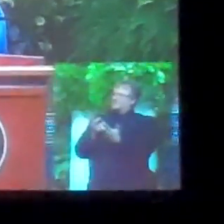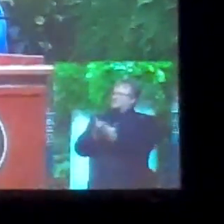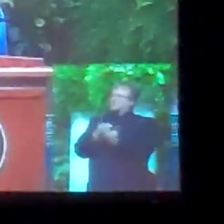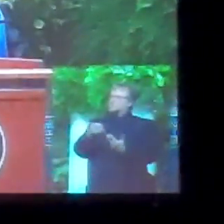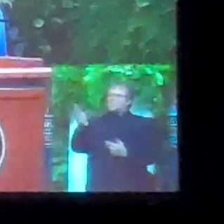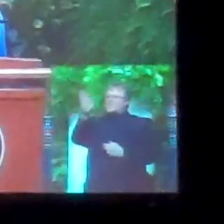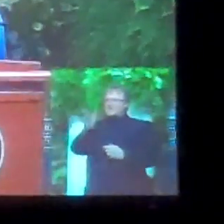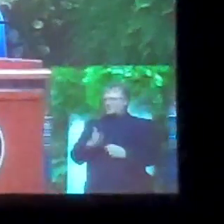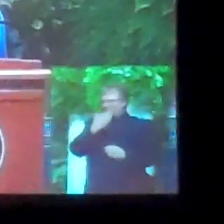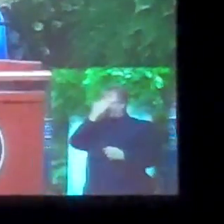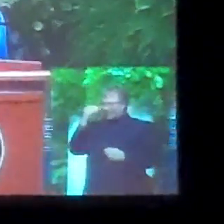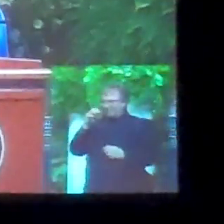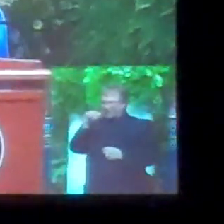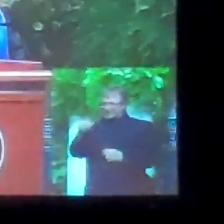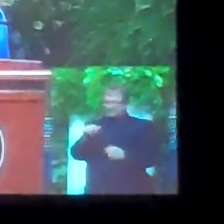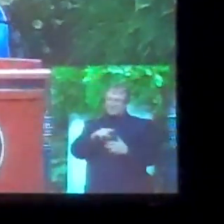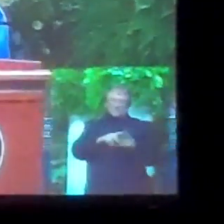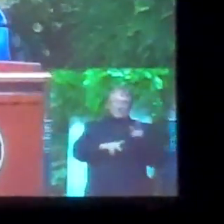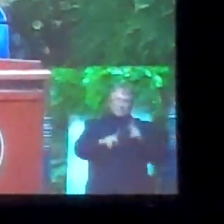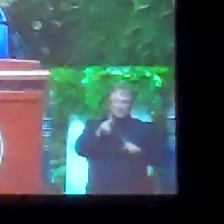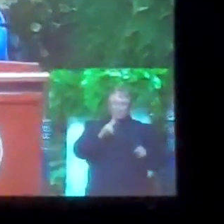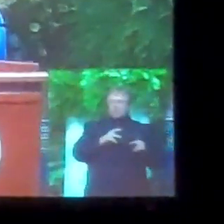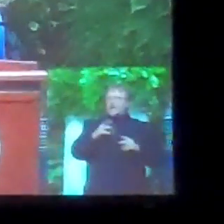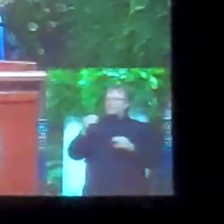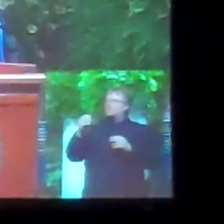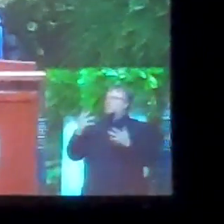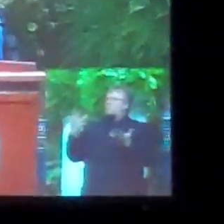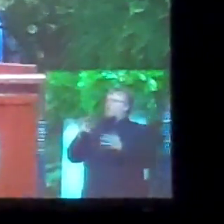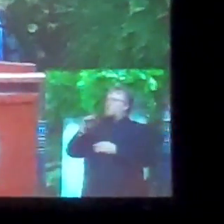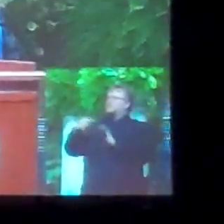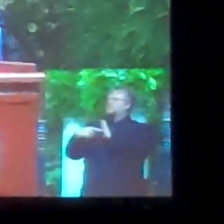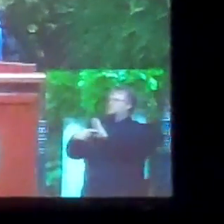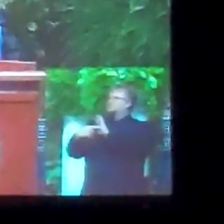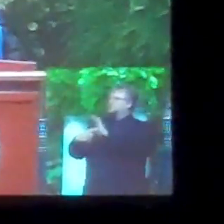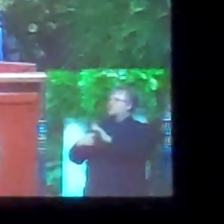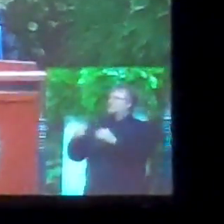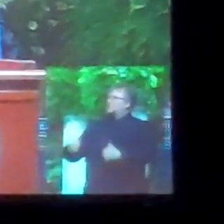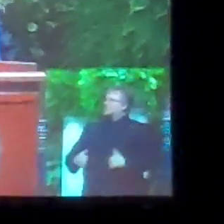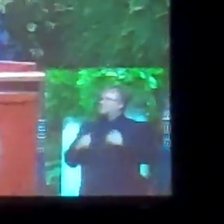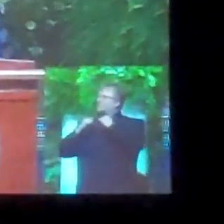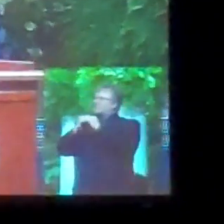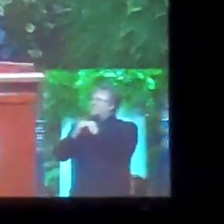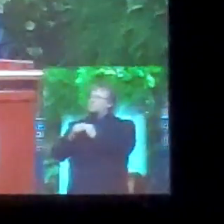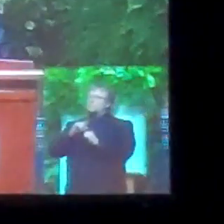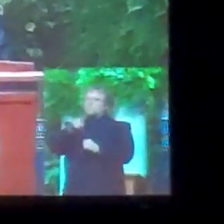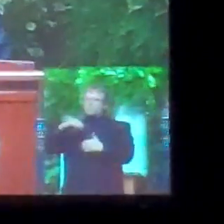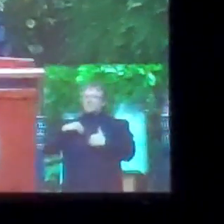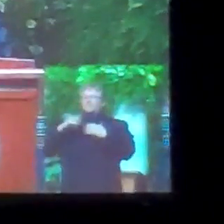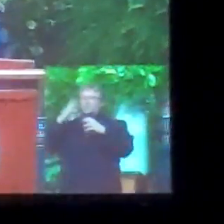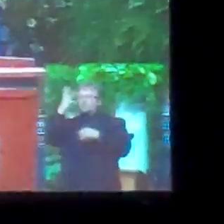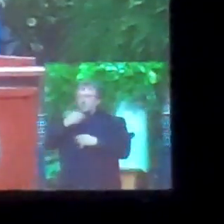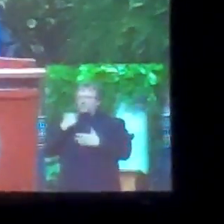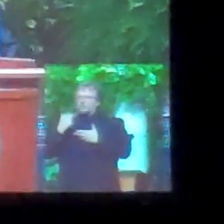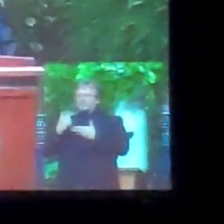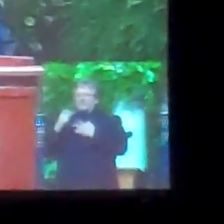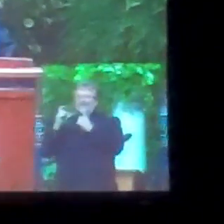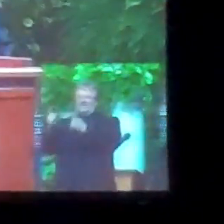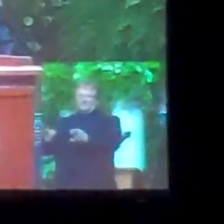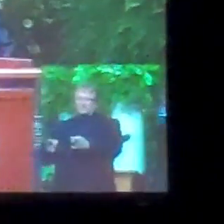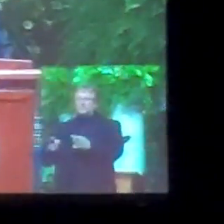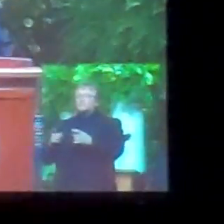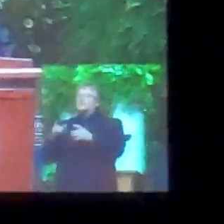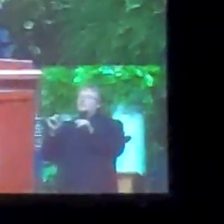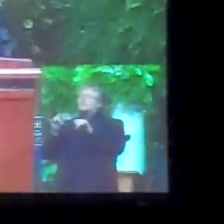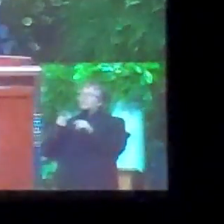Mesa, its people, and what it stands for. We have all been given a beautiful gift to change lives the way ours have been